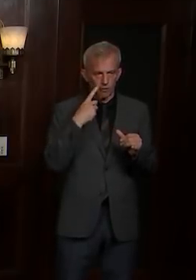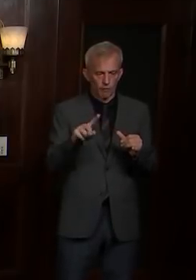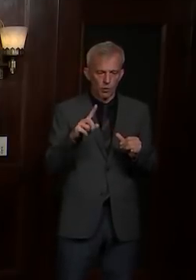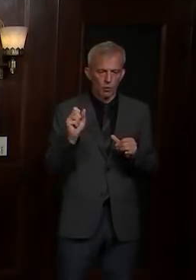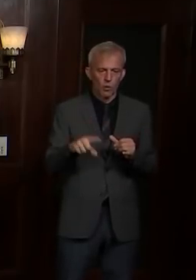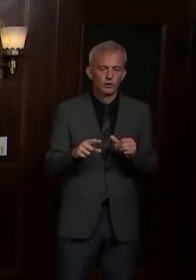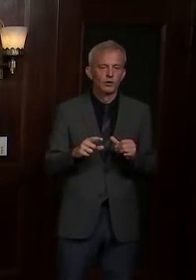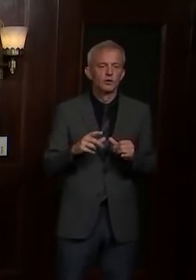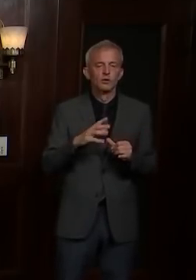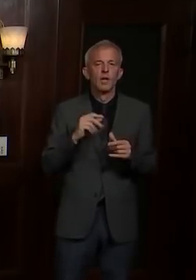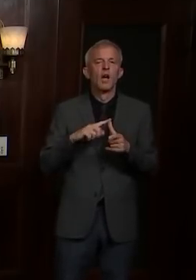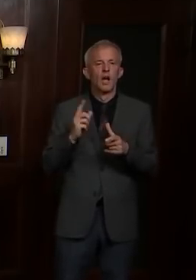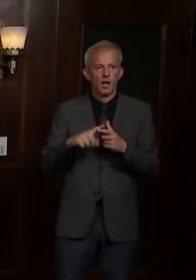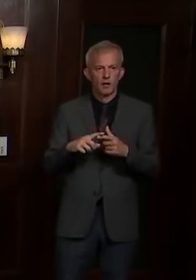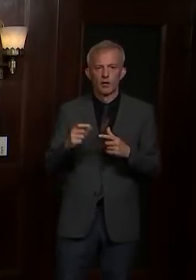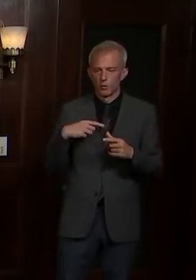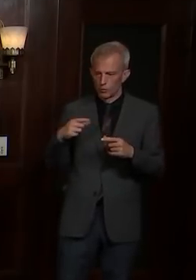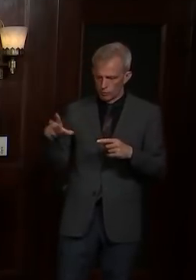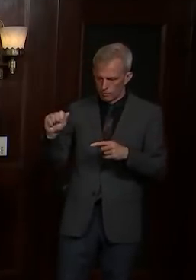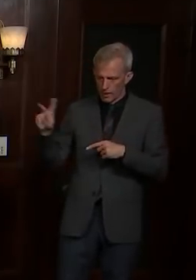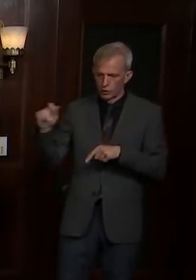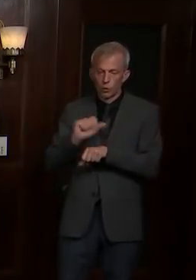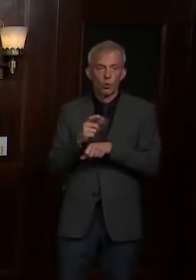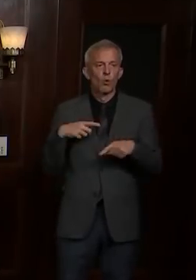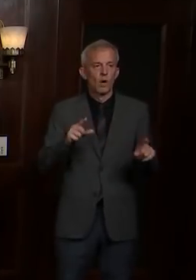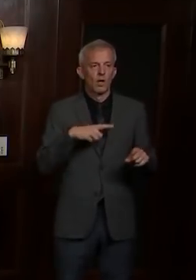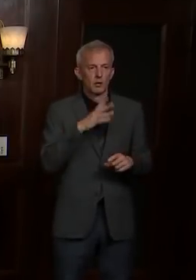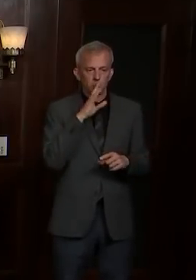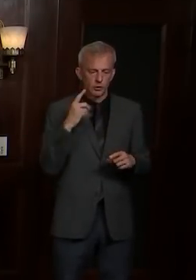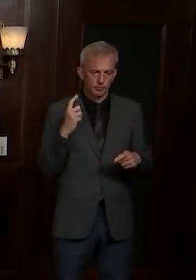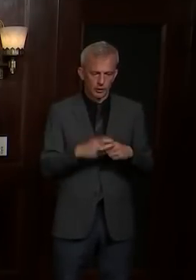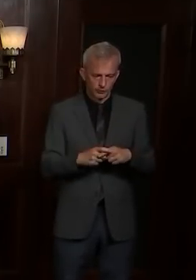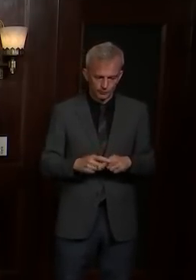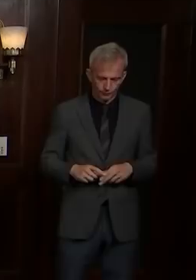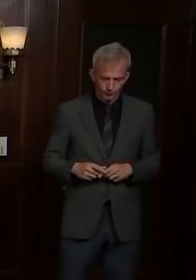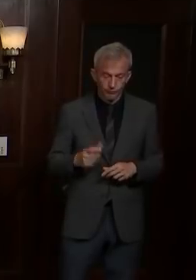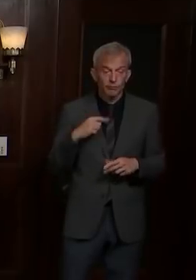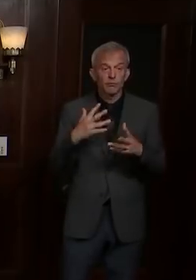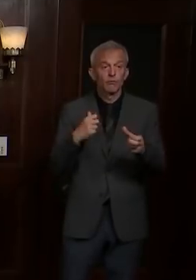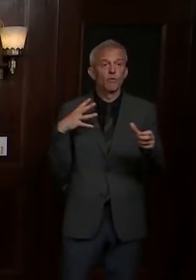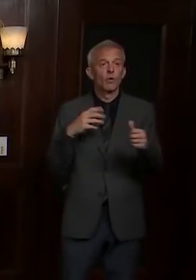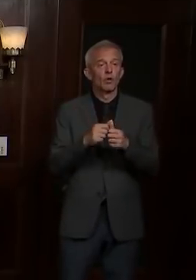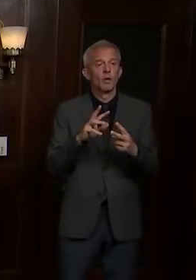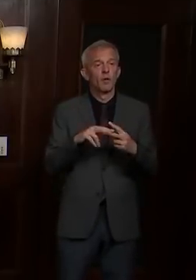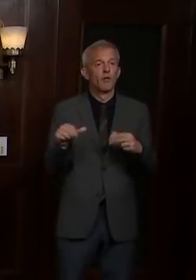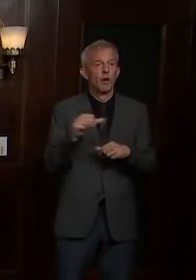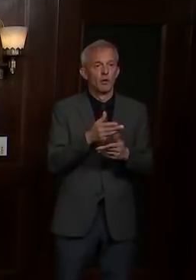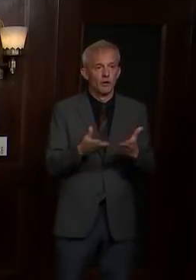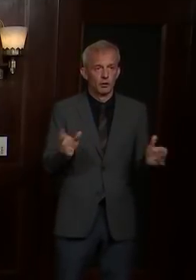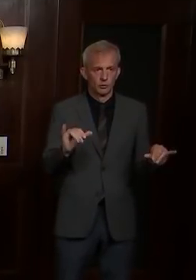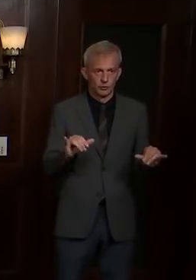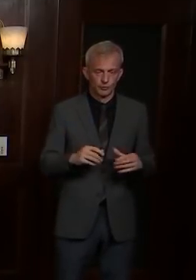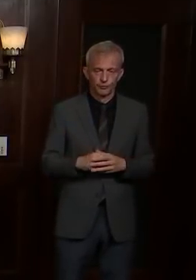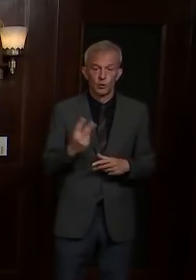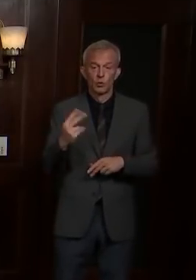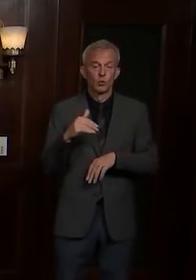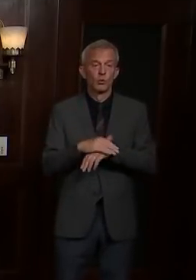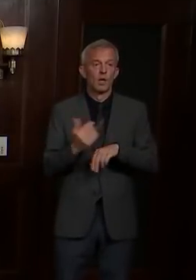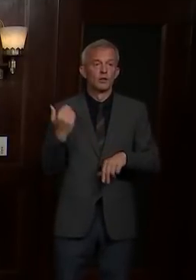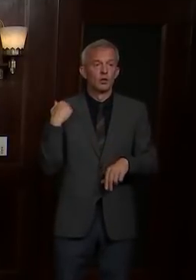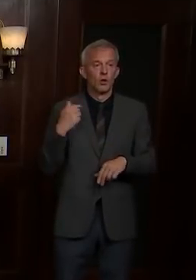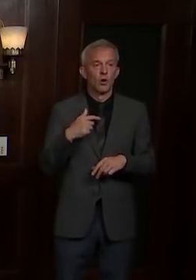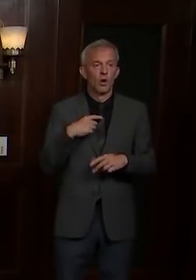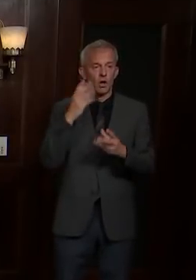the hill as well while I speak Spanish. But I want to update you on a couple other things as well. 2 nights ago, I let you all know that